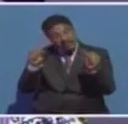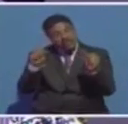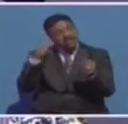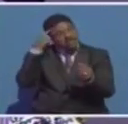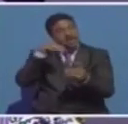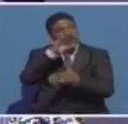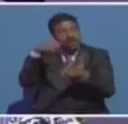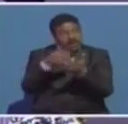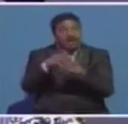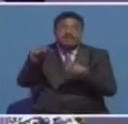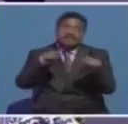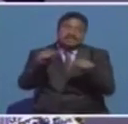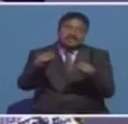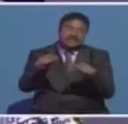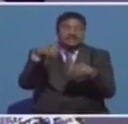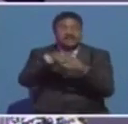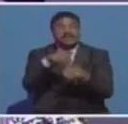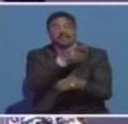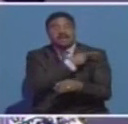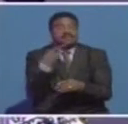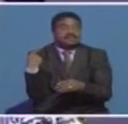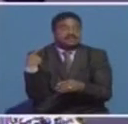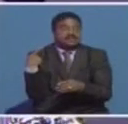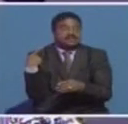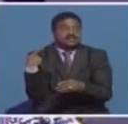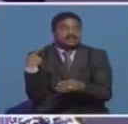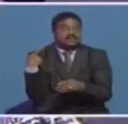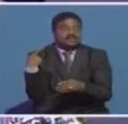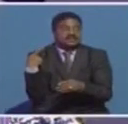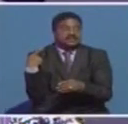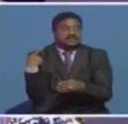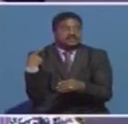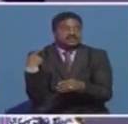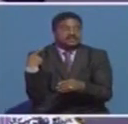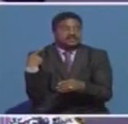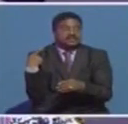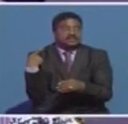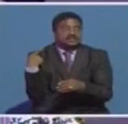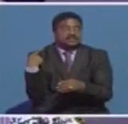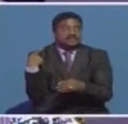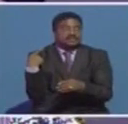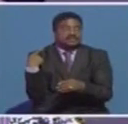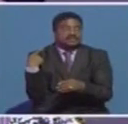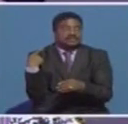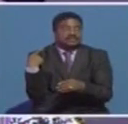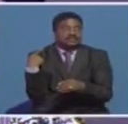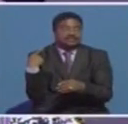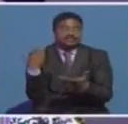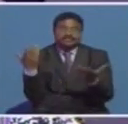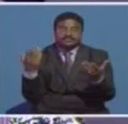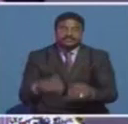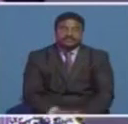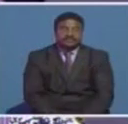administrative issues are dealt with by the Administration Department, which is headed by the Permanent Secretary, Mr.